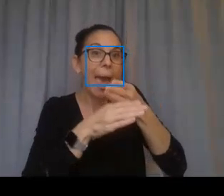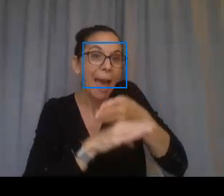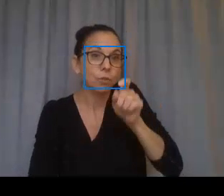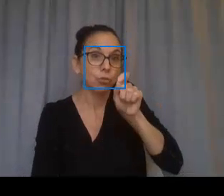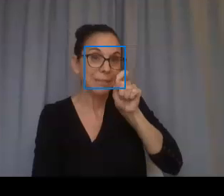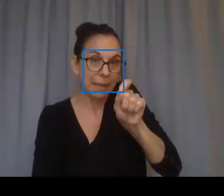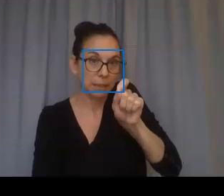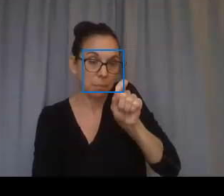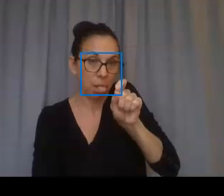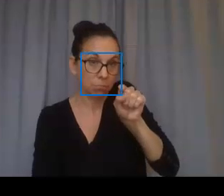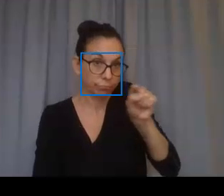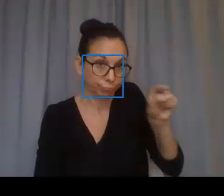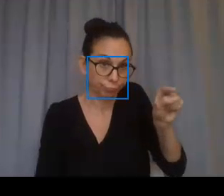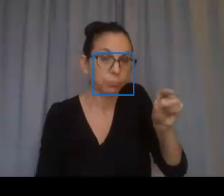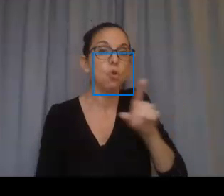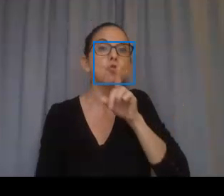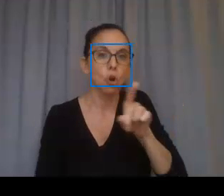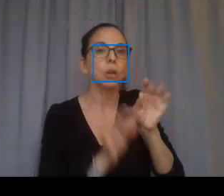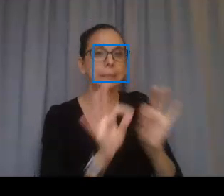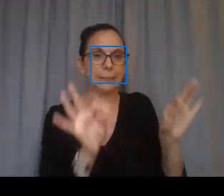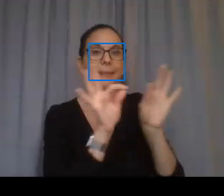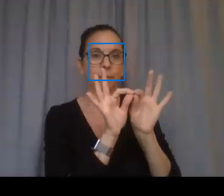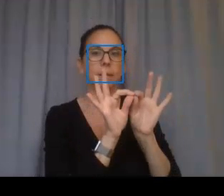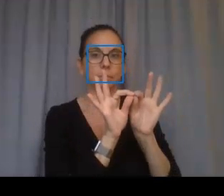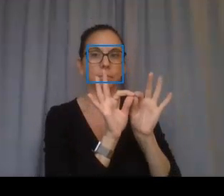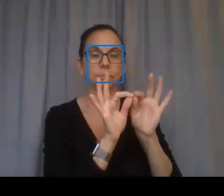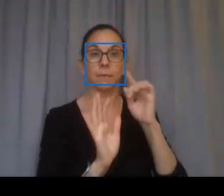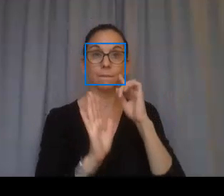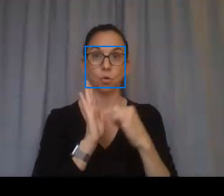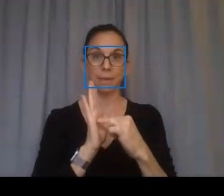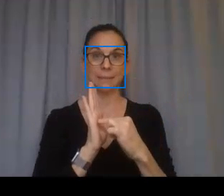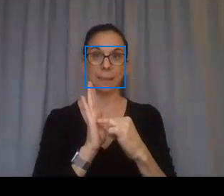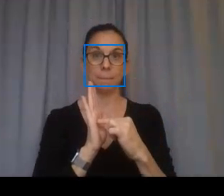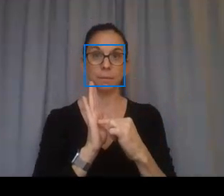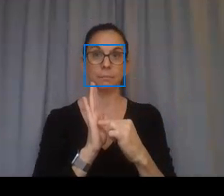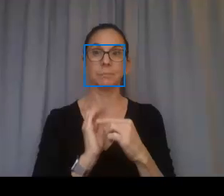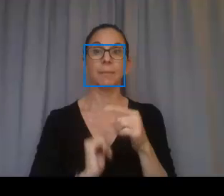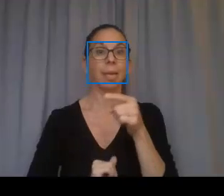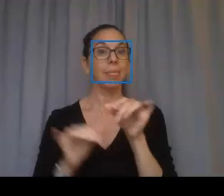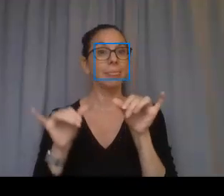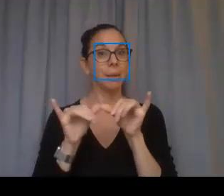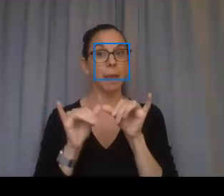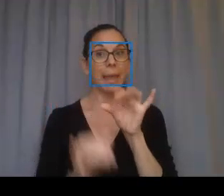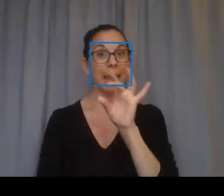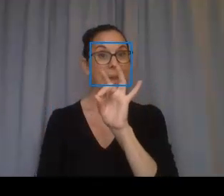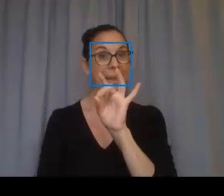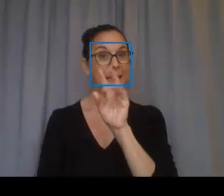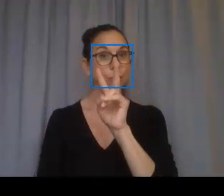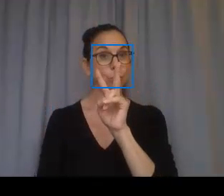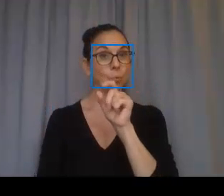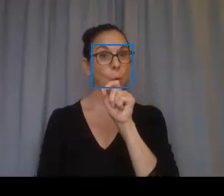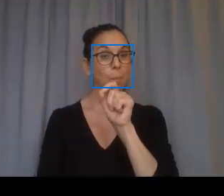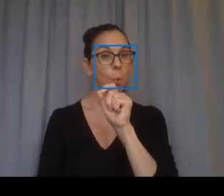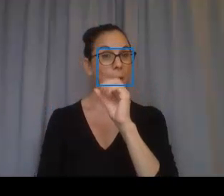decimal are significant. So for example, in the measurement 82.0